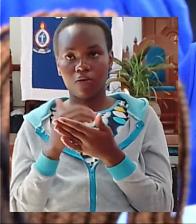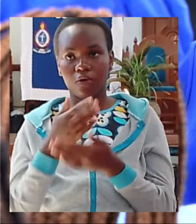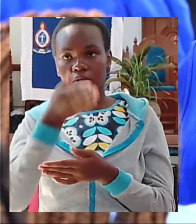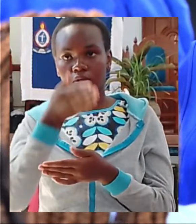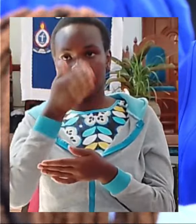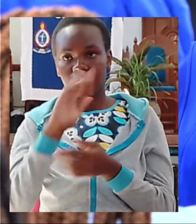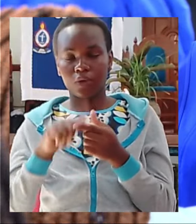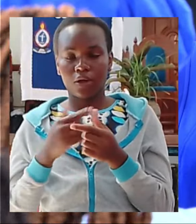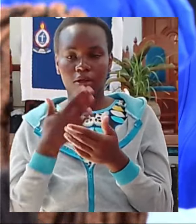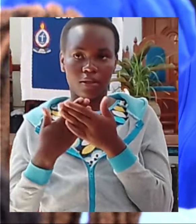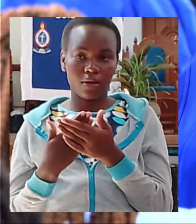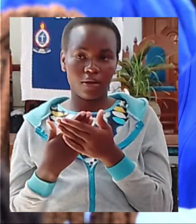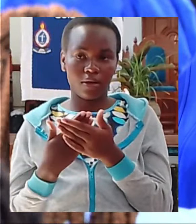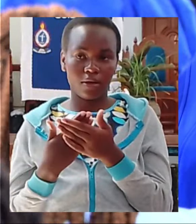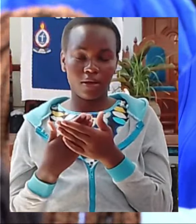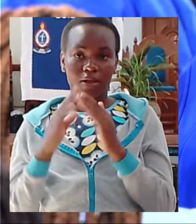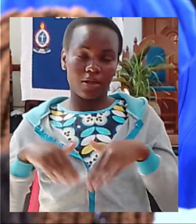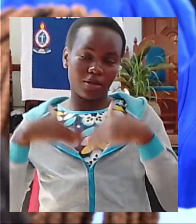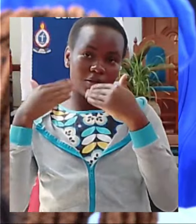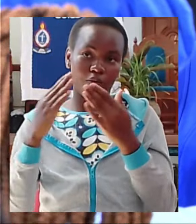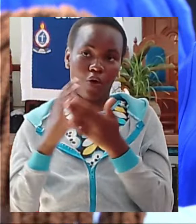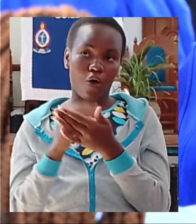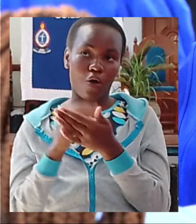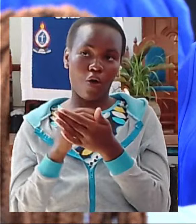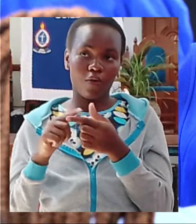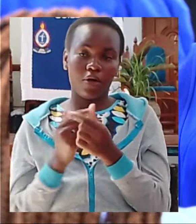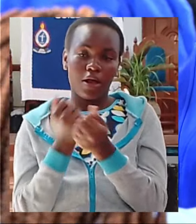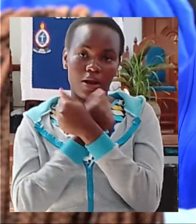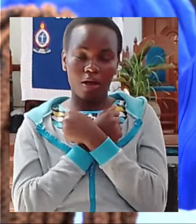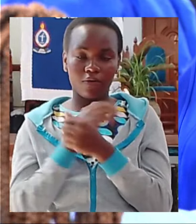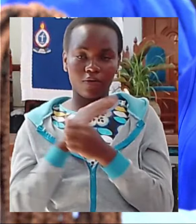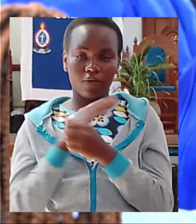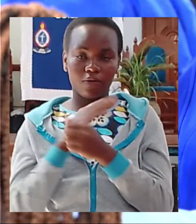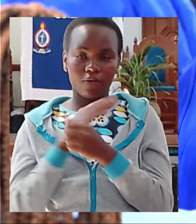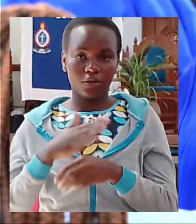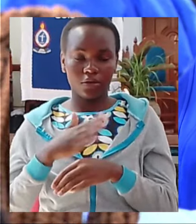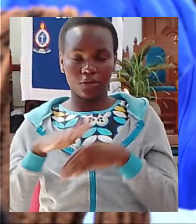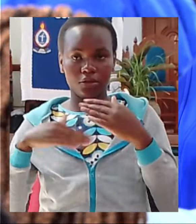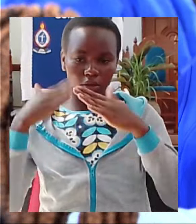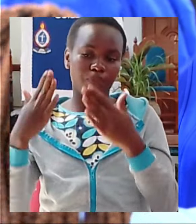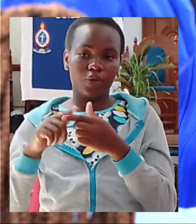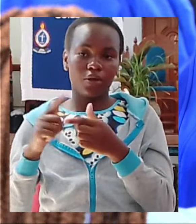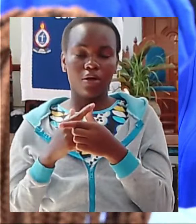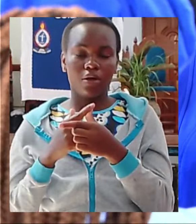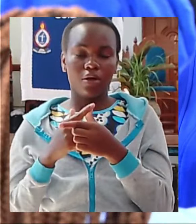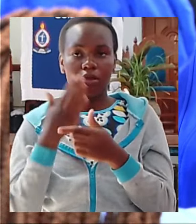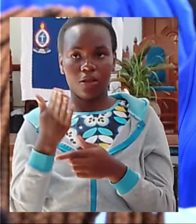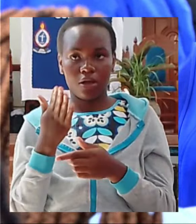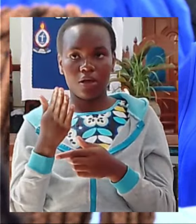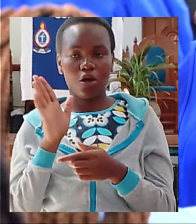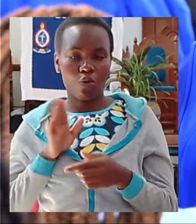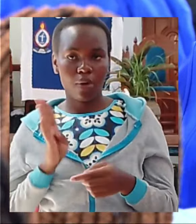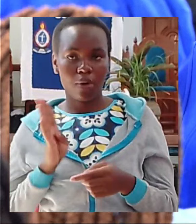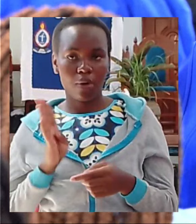God. Thank you because of the thanksgiving offerings. Thank you, Jehovah, for the love offerings. Thank you for what has been given into the ministry of the Women's